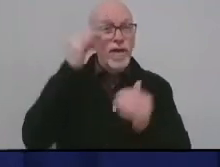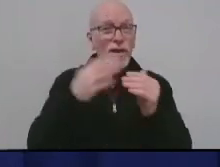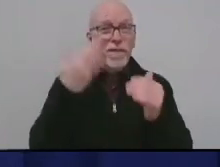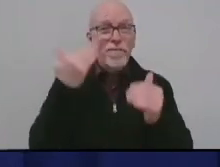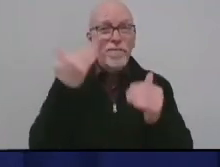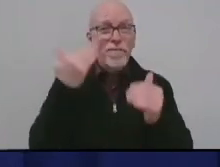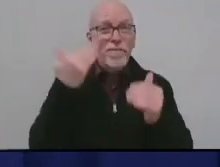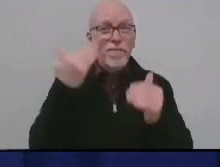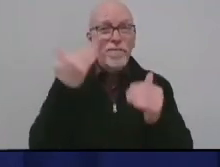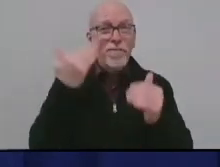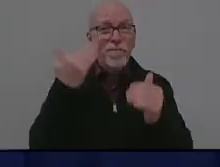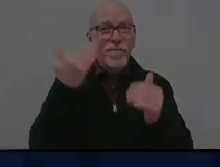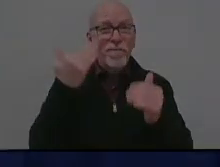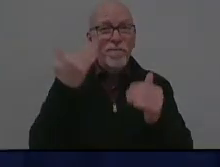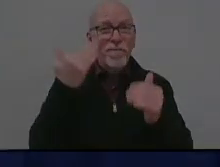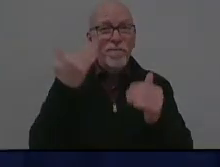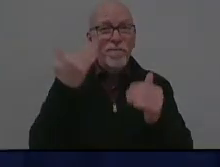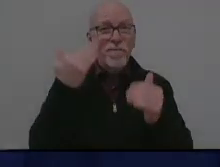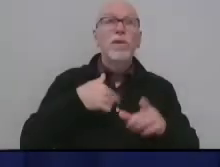things.